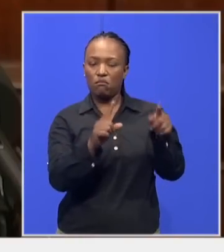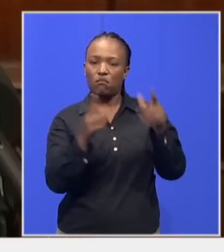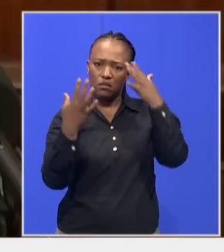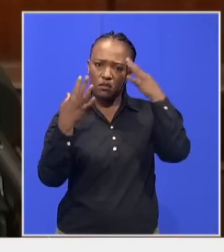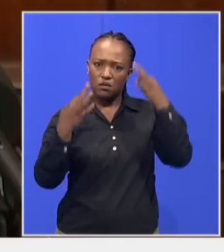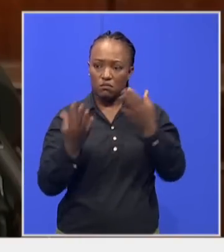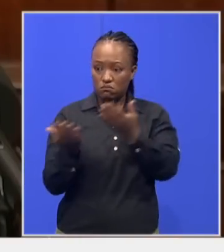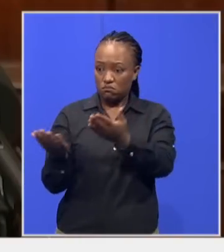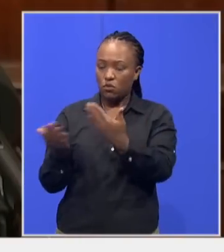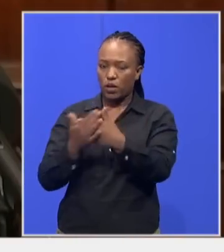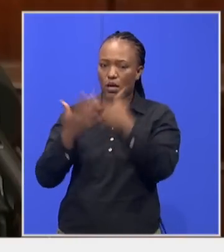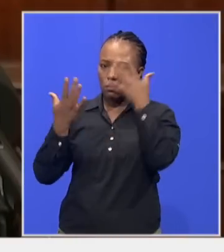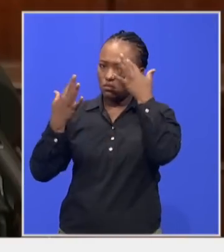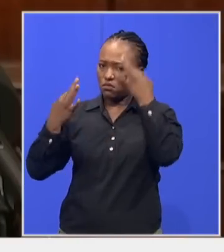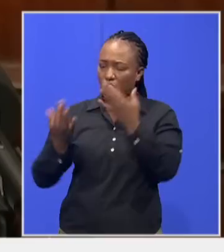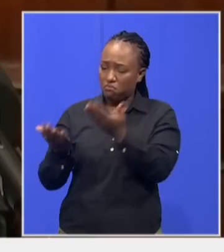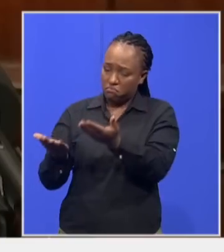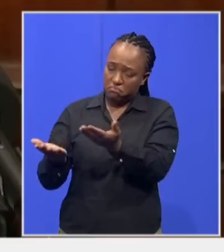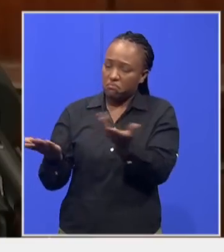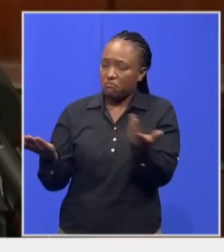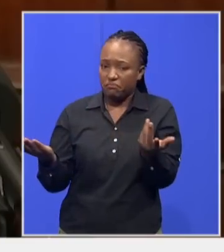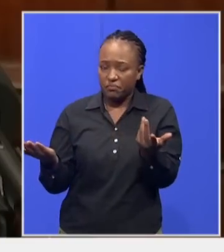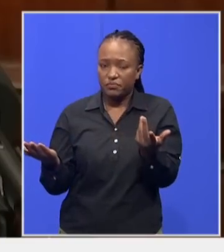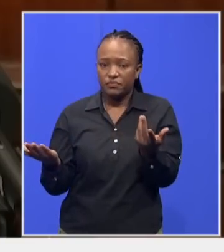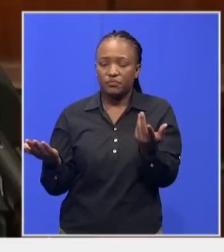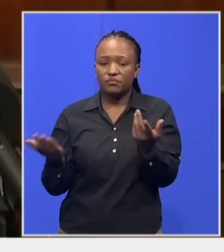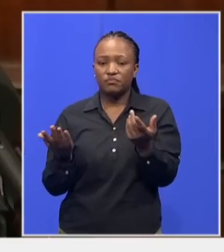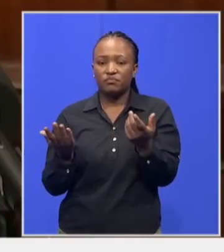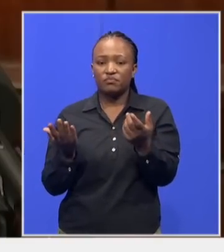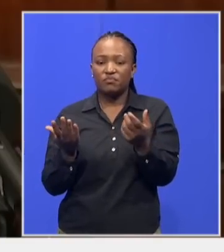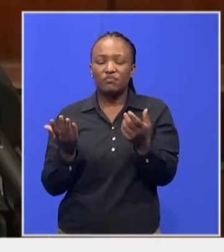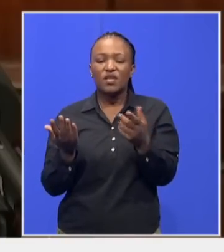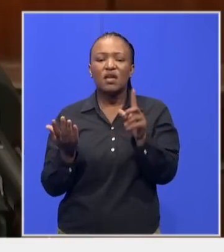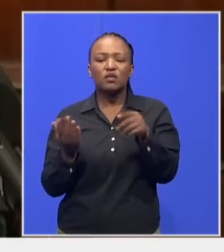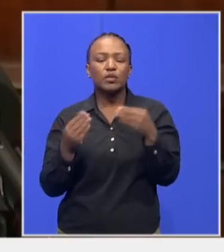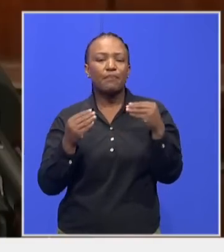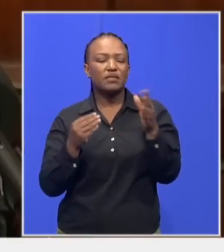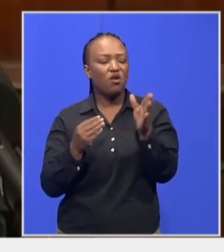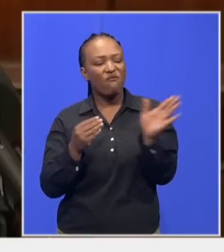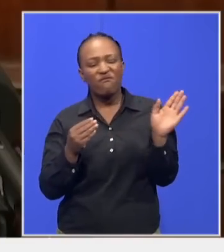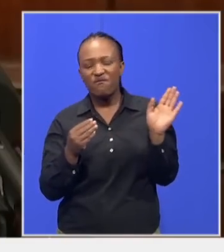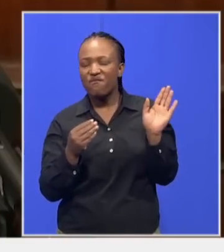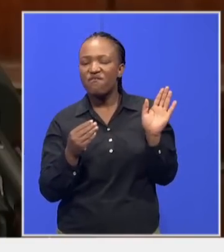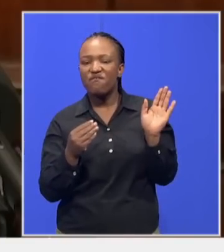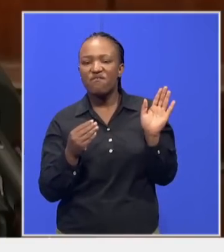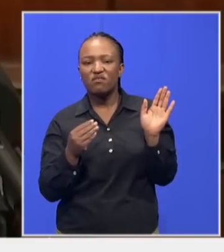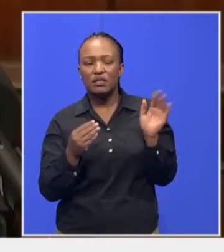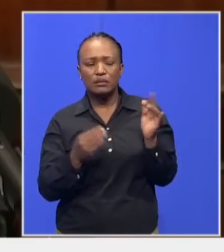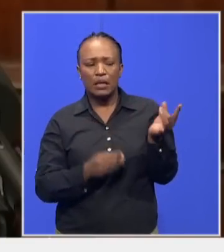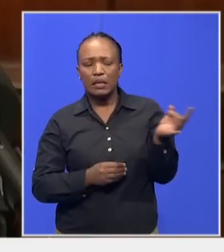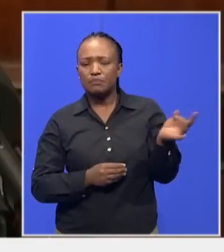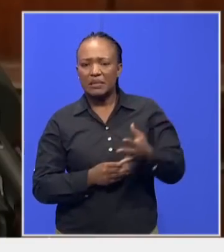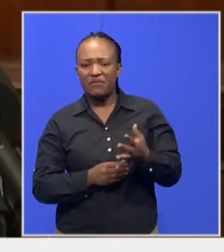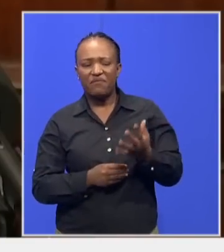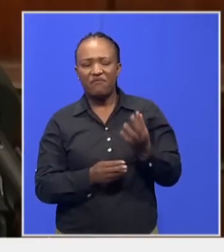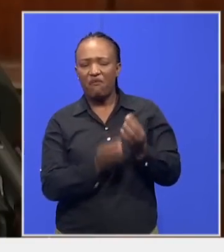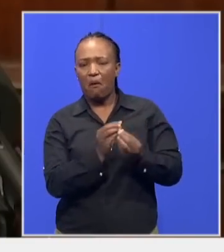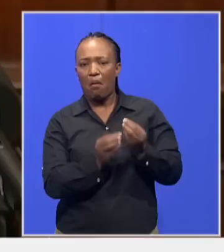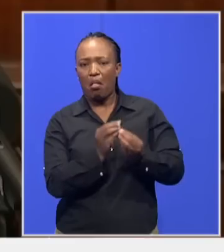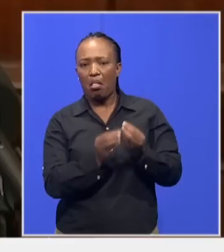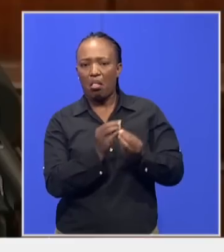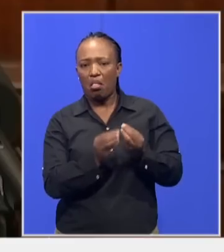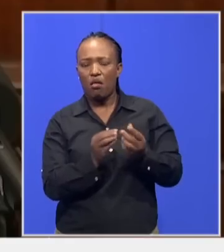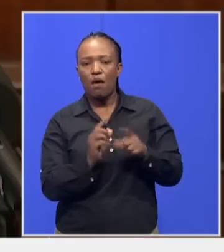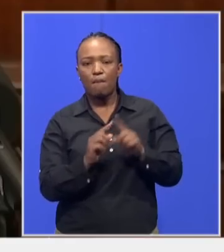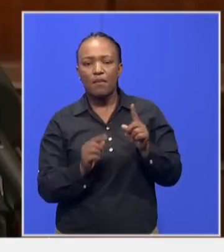determination that they've reached their design life, let's decommission them. They are very expensive to operate, but it comes at